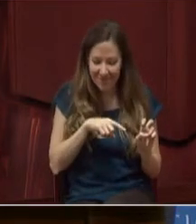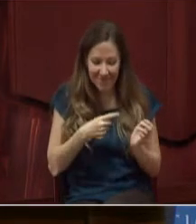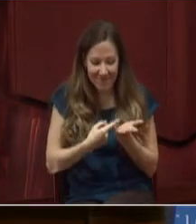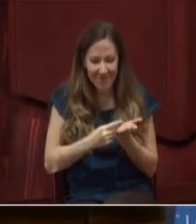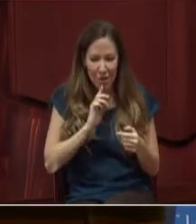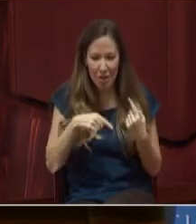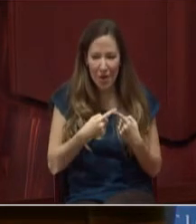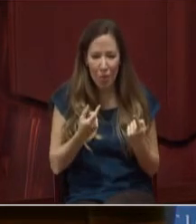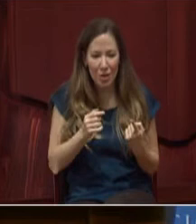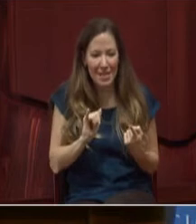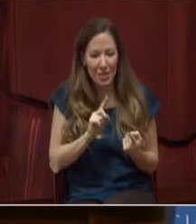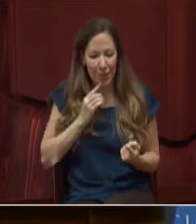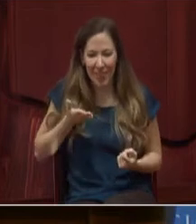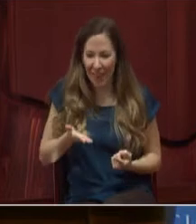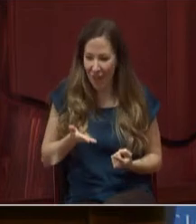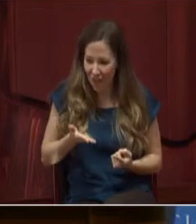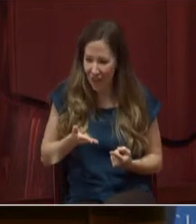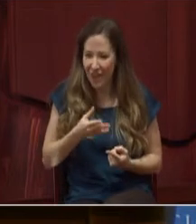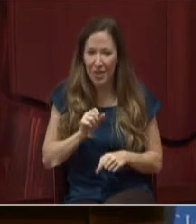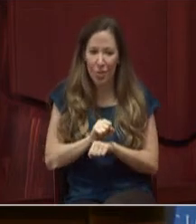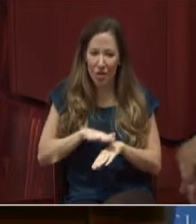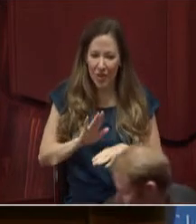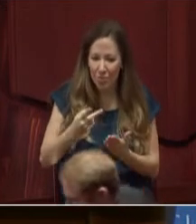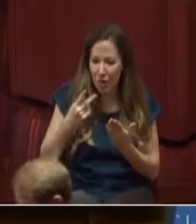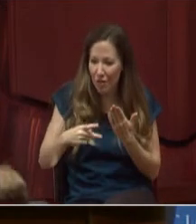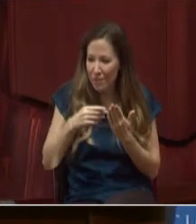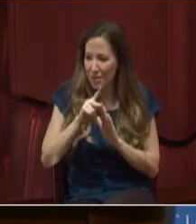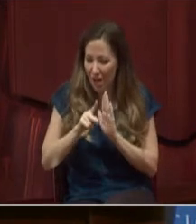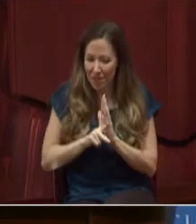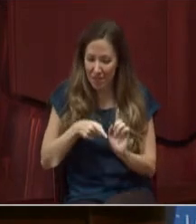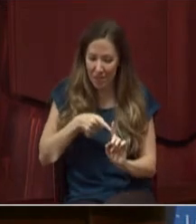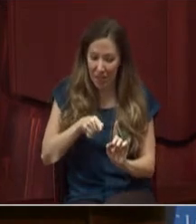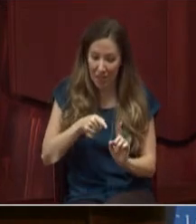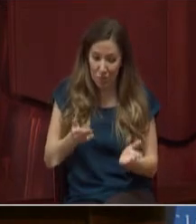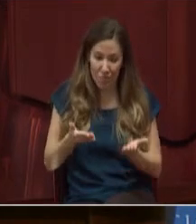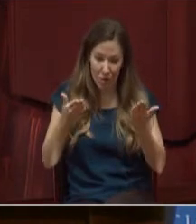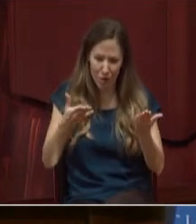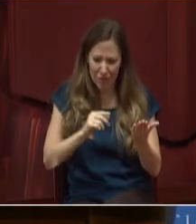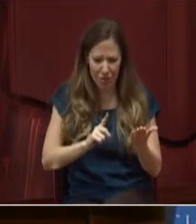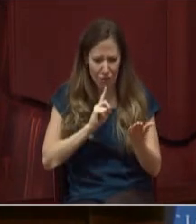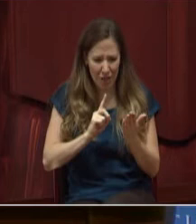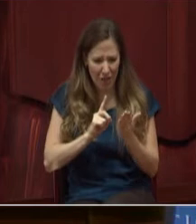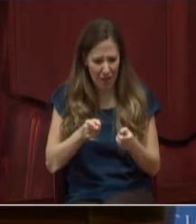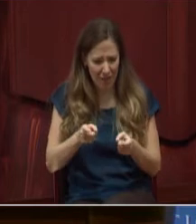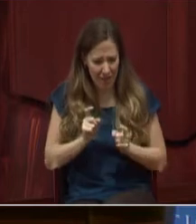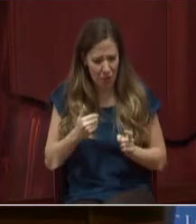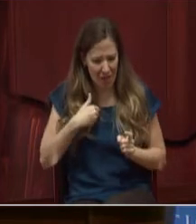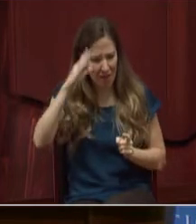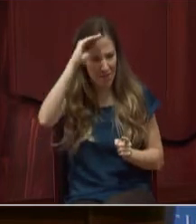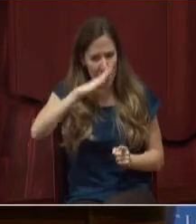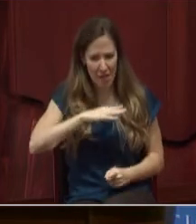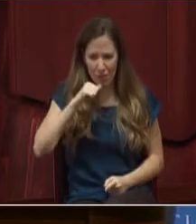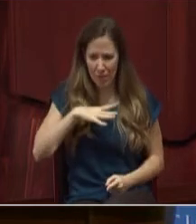there, to work on the programs and policies President Nixon proposed. And it's a real gift to have these men and women share